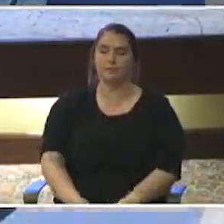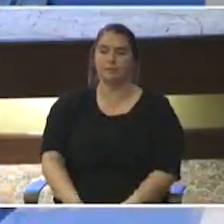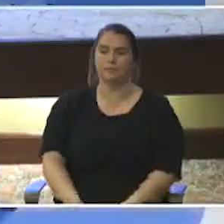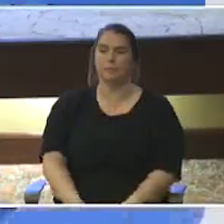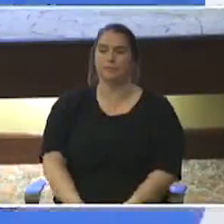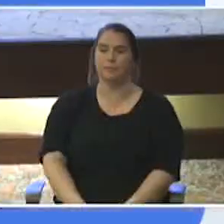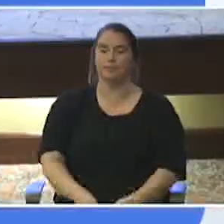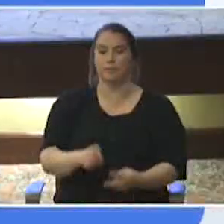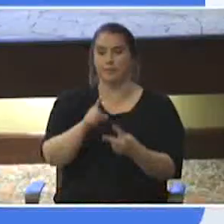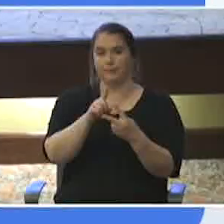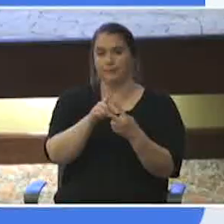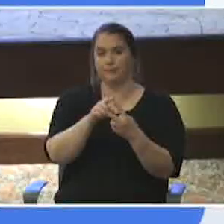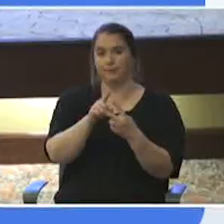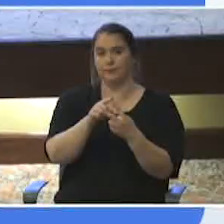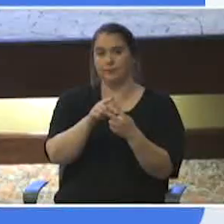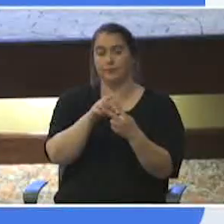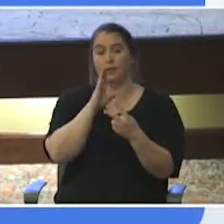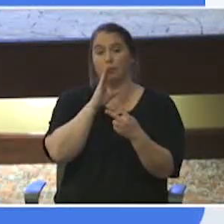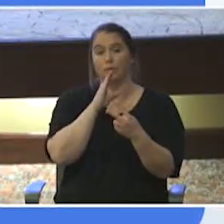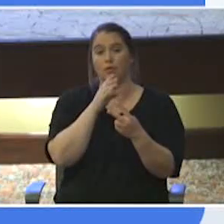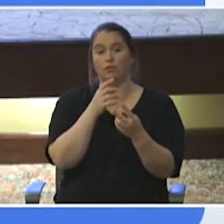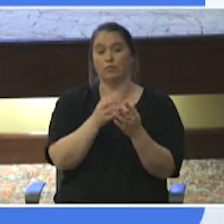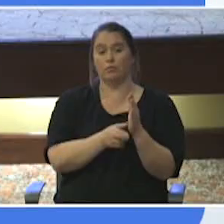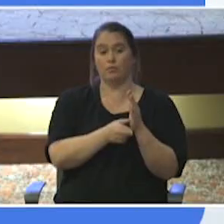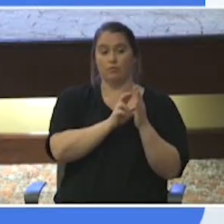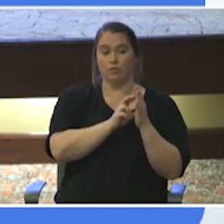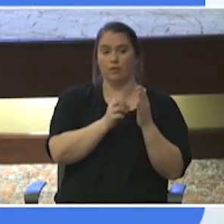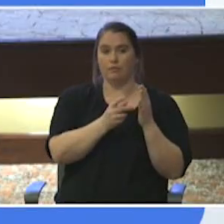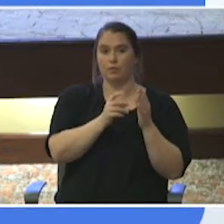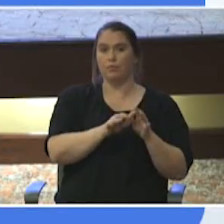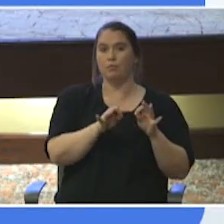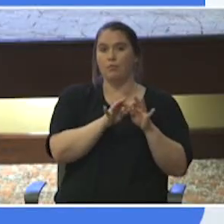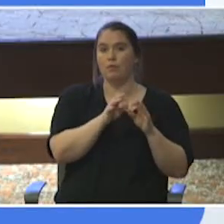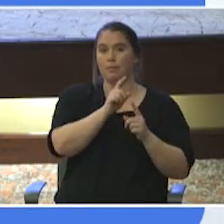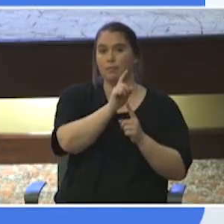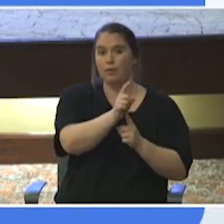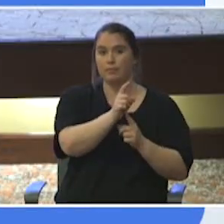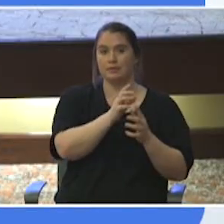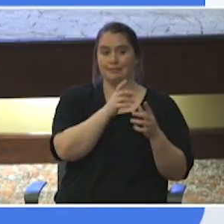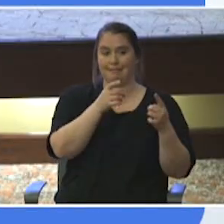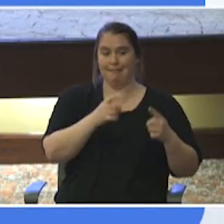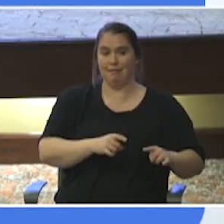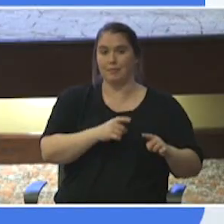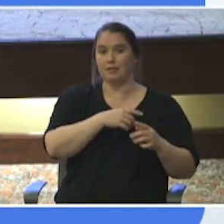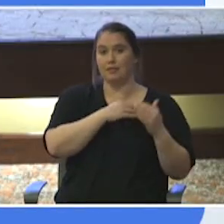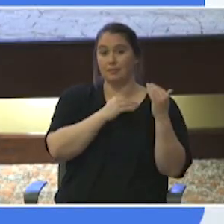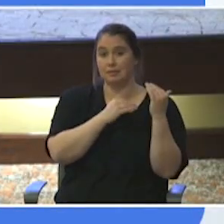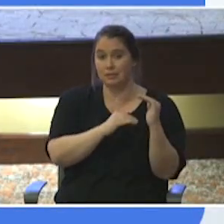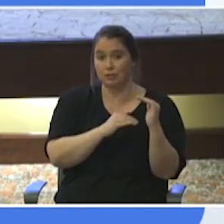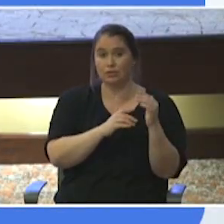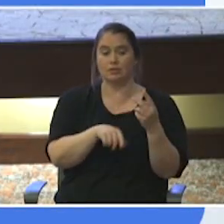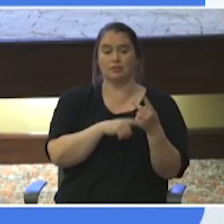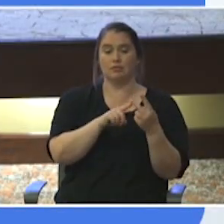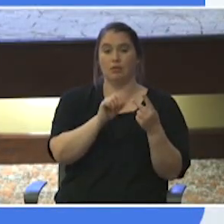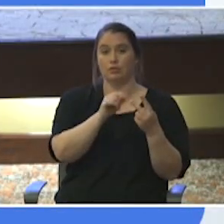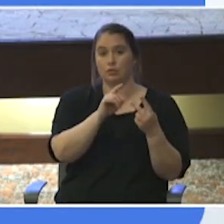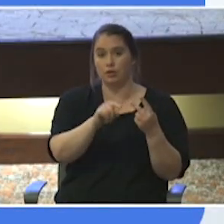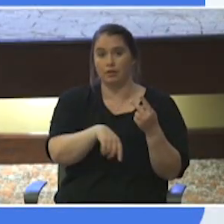On the Riverwalk project, we're going to go over some milestones, what the limits of the project are, what those alternates are,